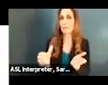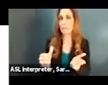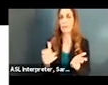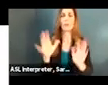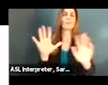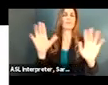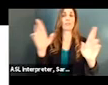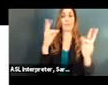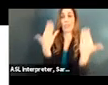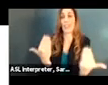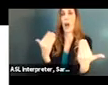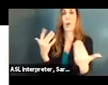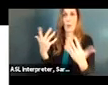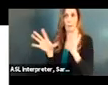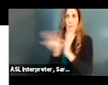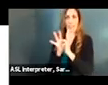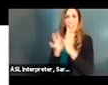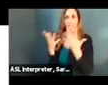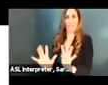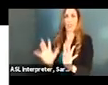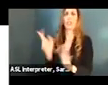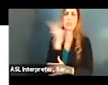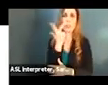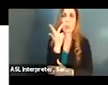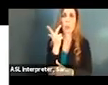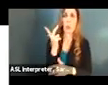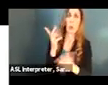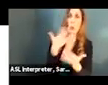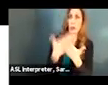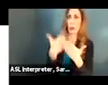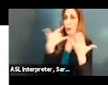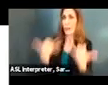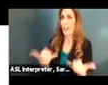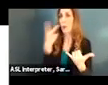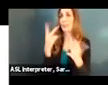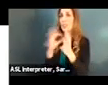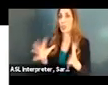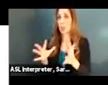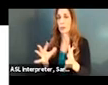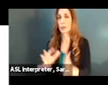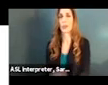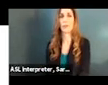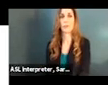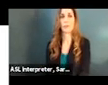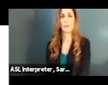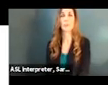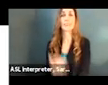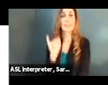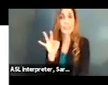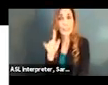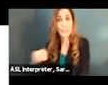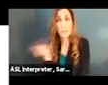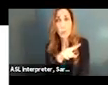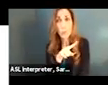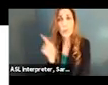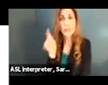Okay, so someone's saying Sarah is pinned. Okay, well, that's good, as long as you can see the interpreter. If you